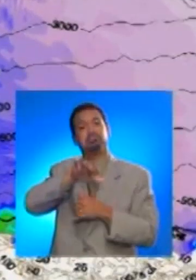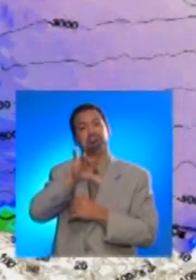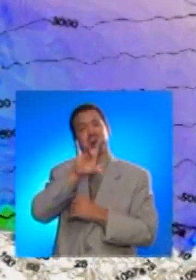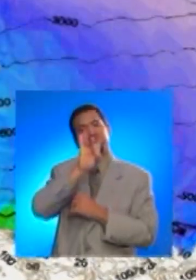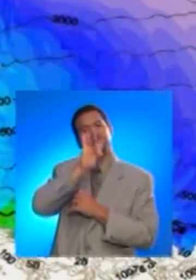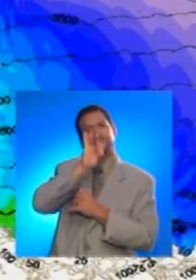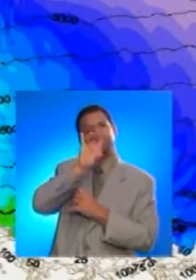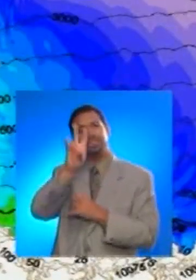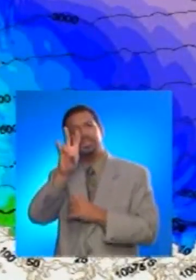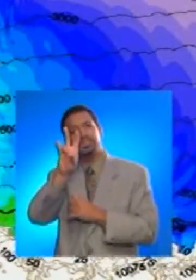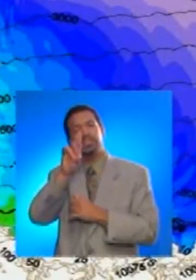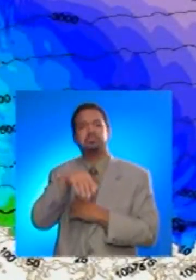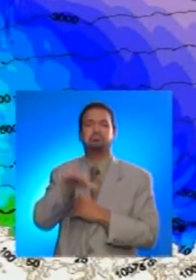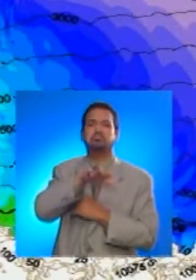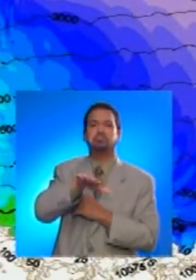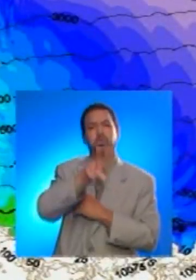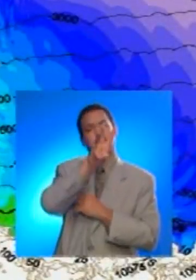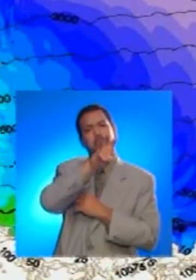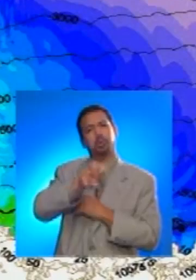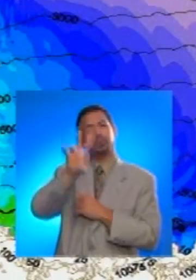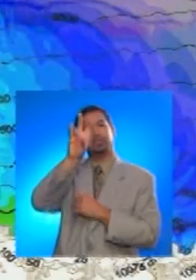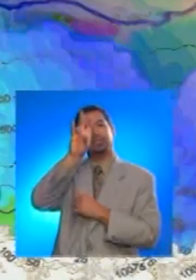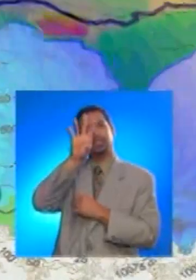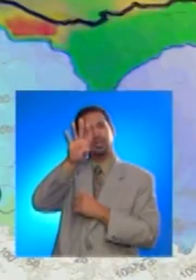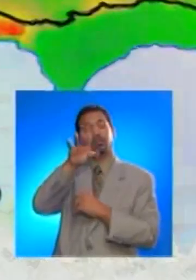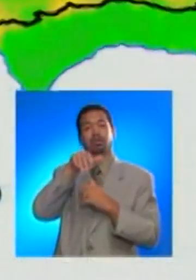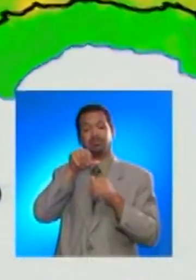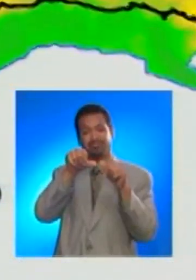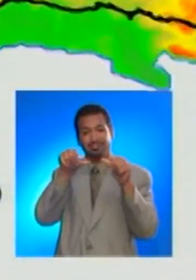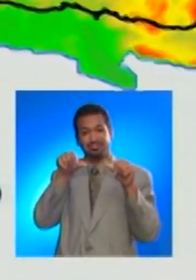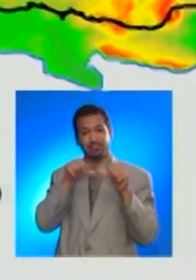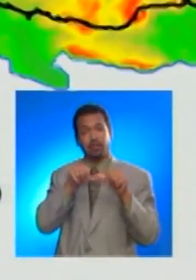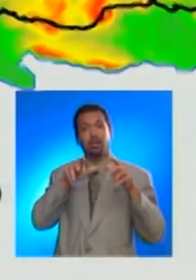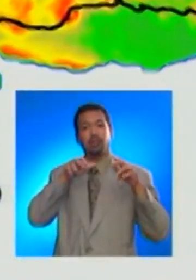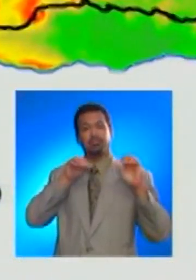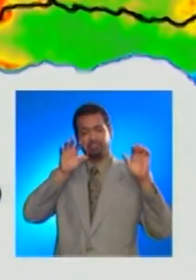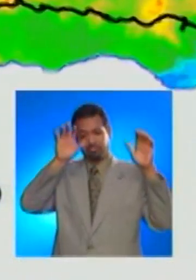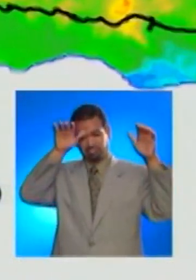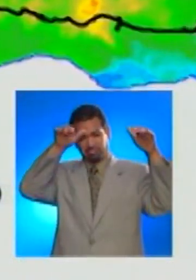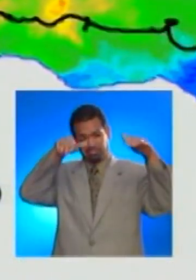and 227 feet along Puerto Rico's northern coastline.